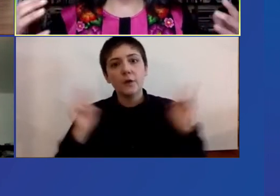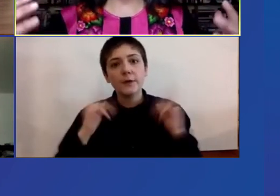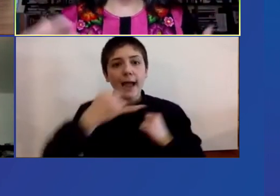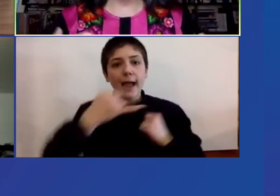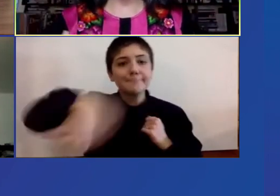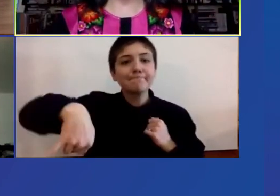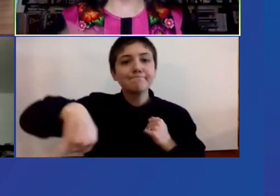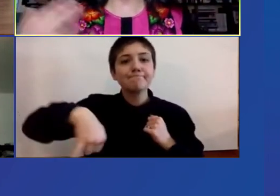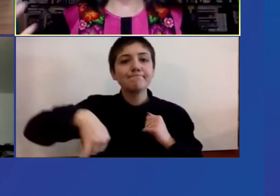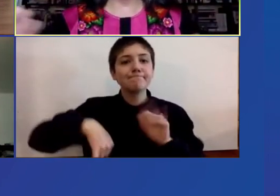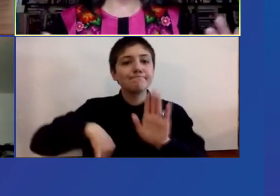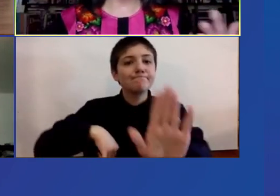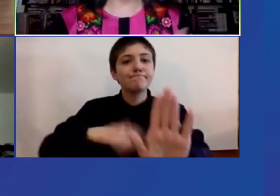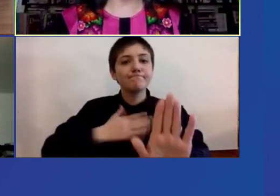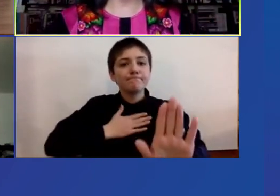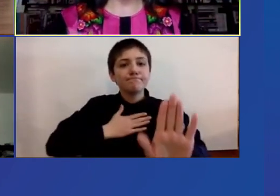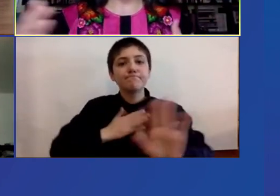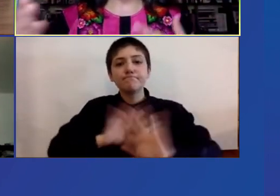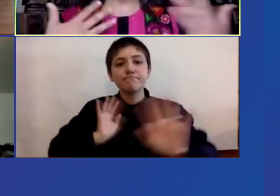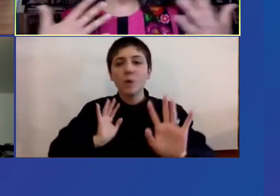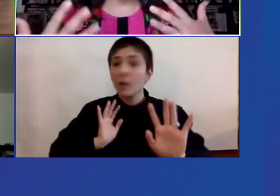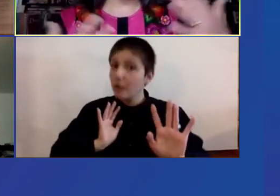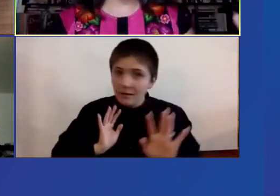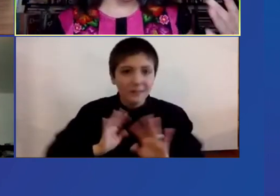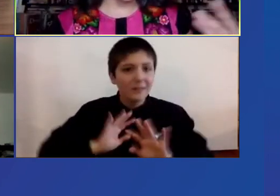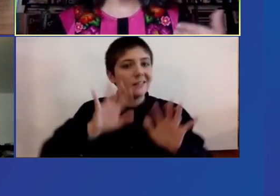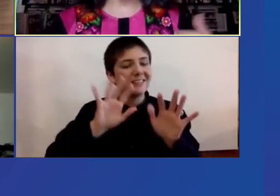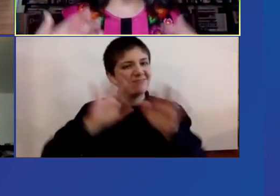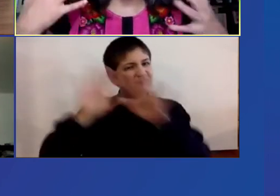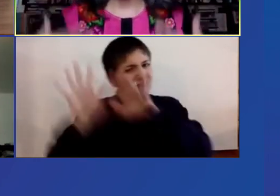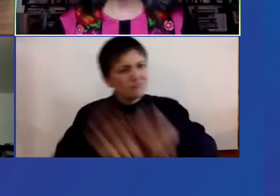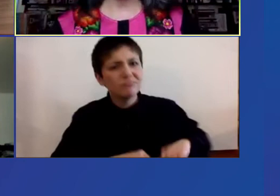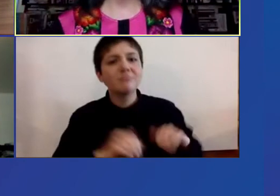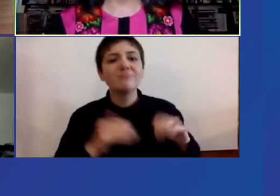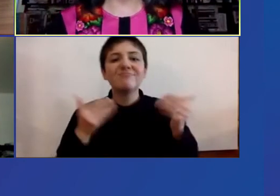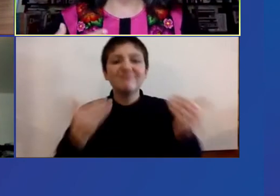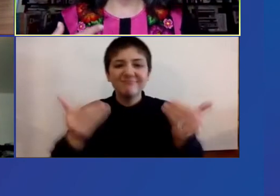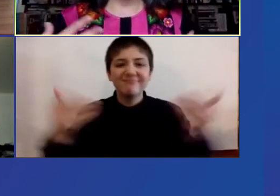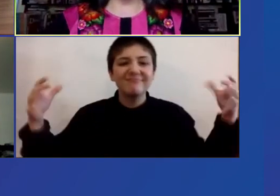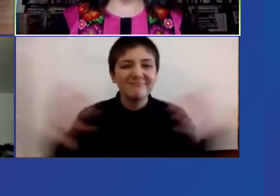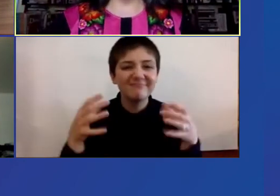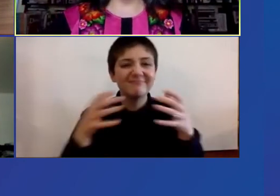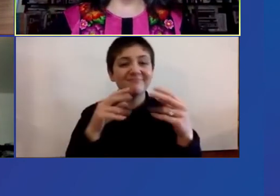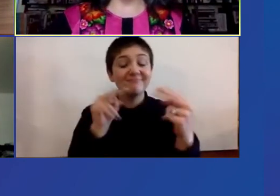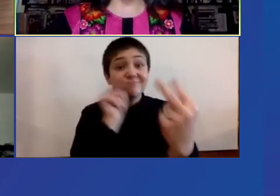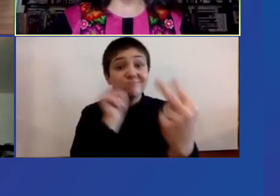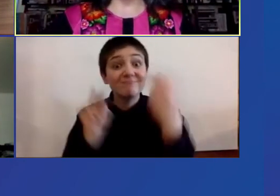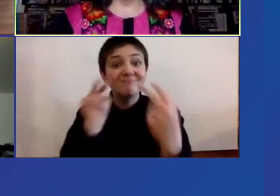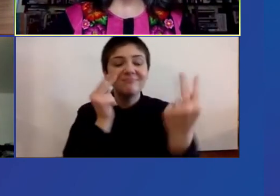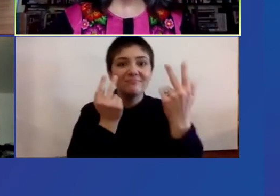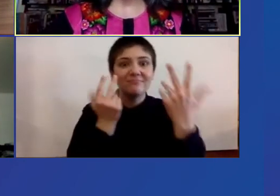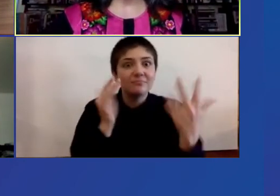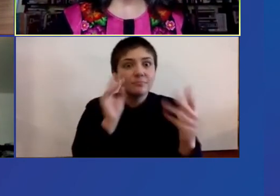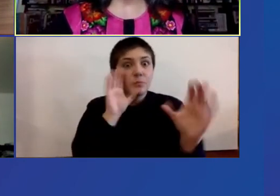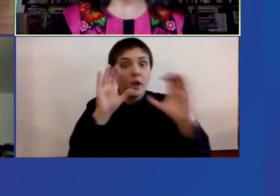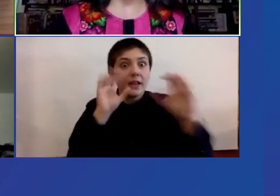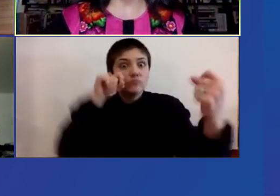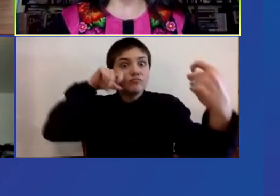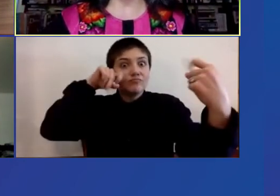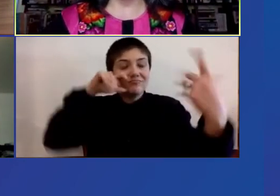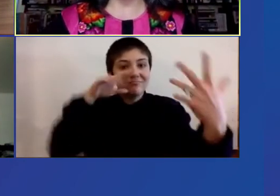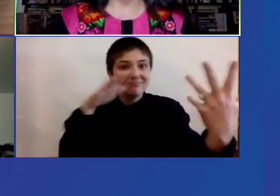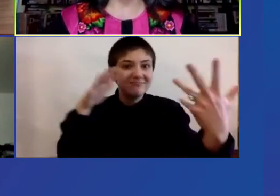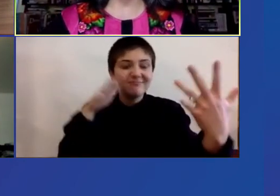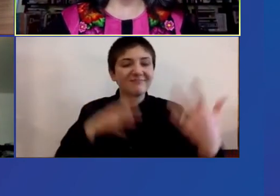an opportunity to come together, meet other people, communicate their eyes with a body language, and that's very spiritual